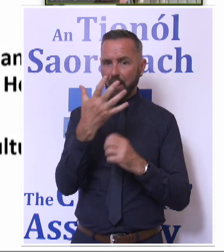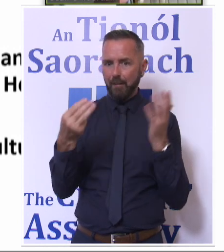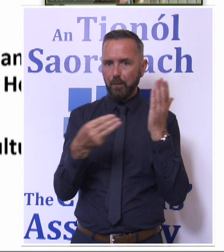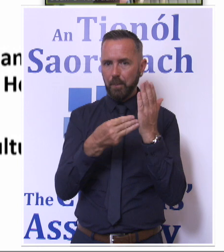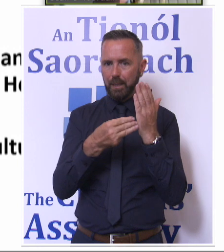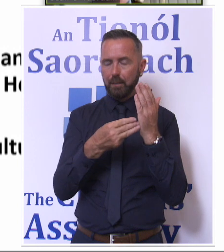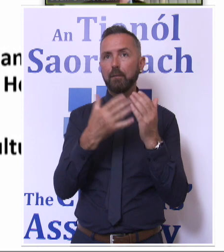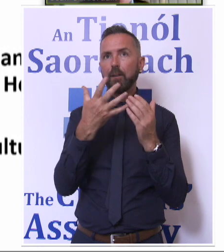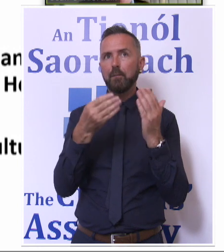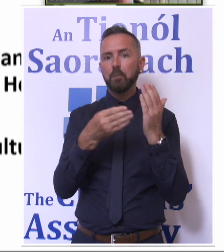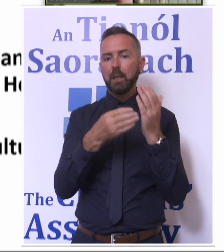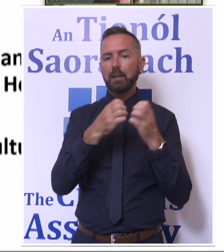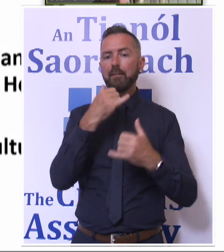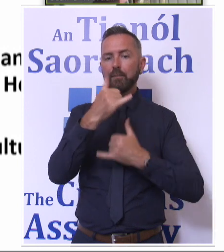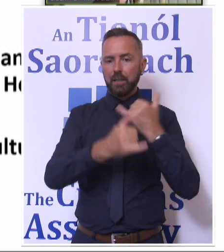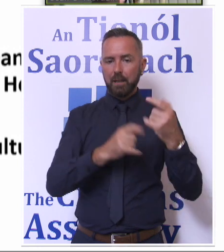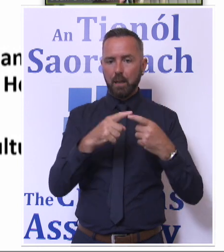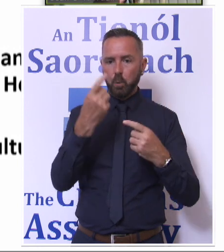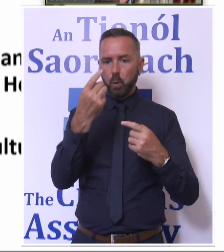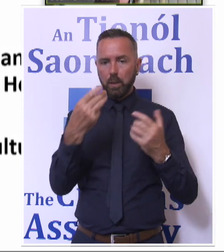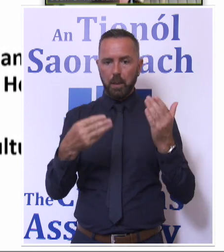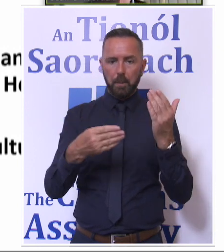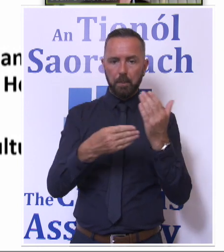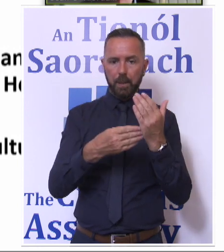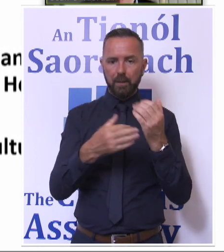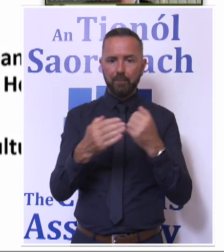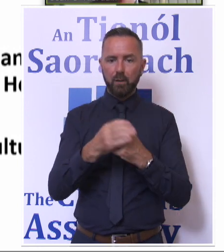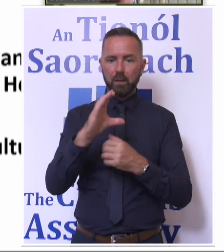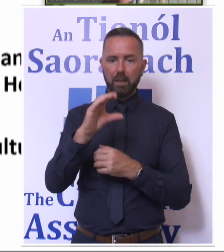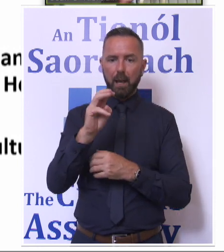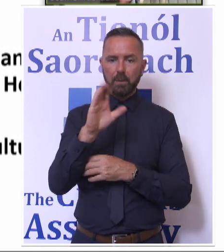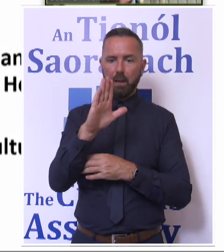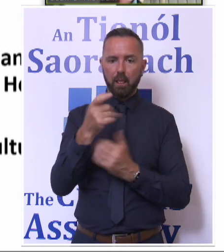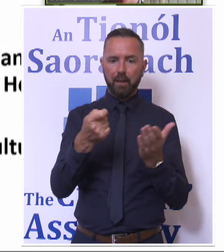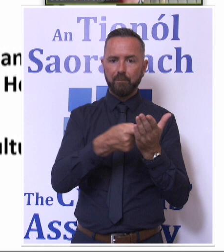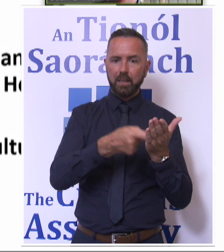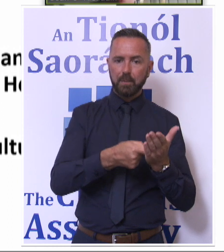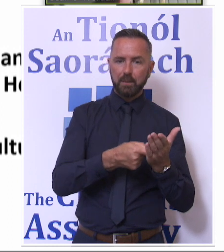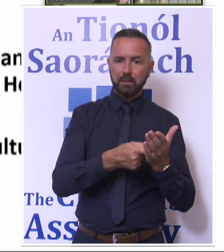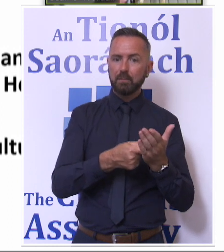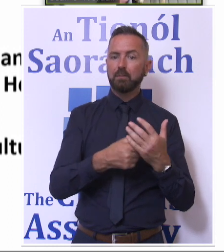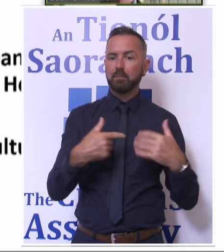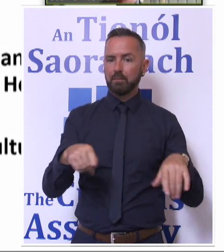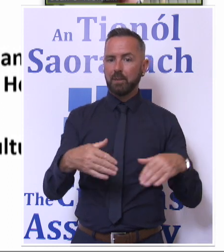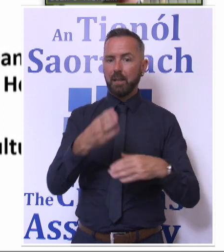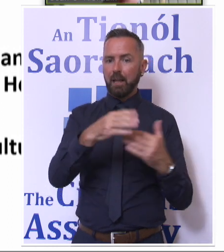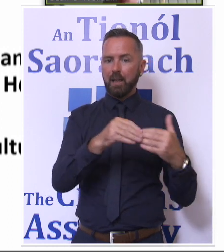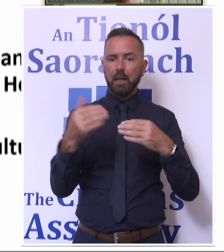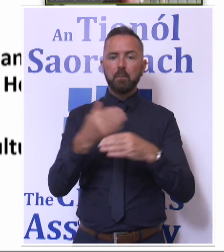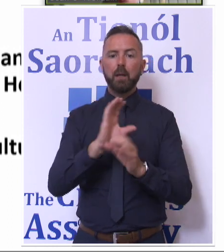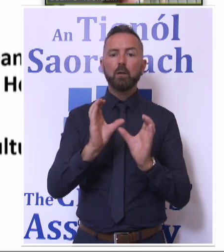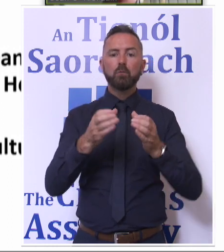year, plus $1 billion on top of that in terms of capital investment, in broad terms. And that is led by a group